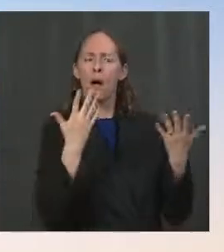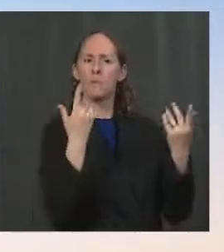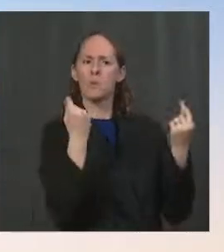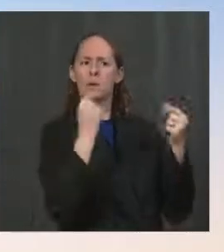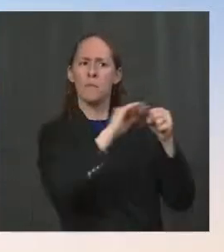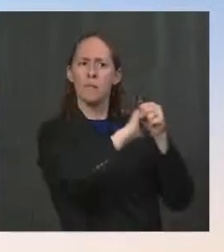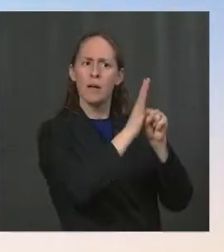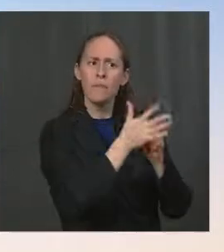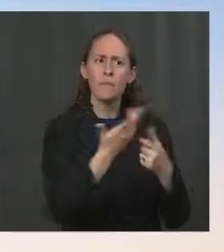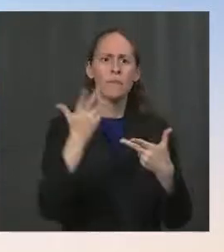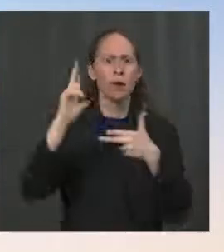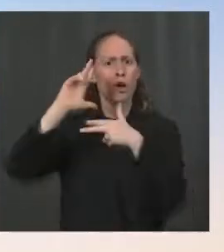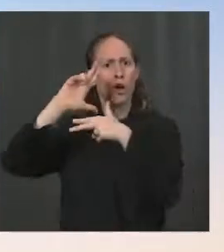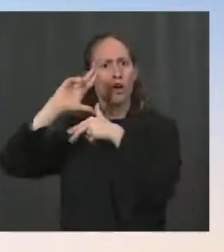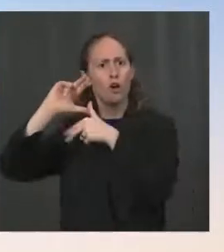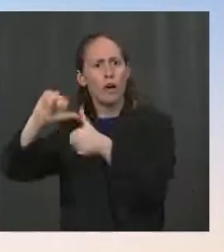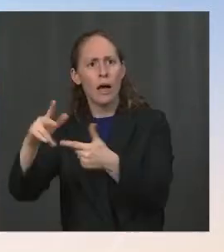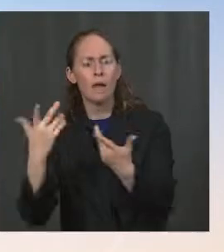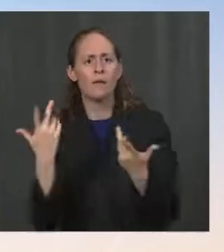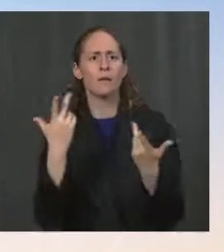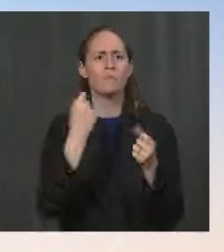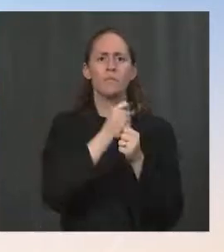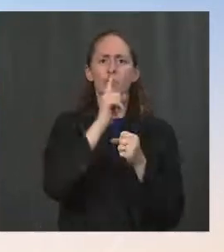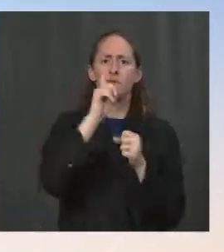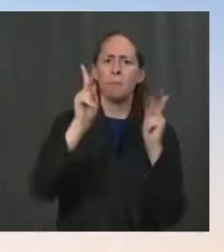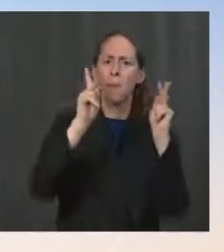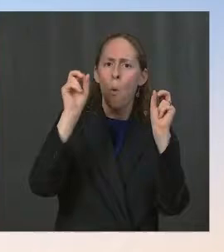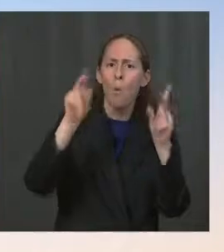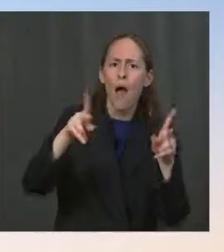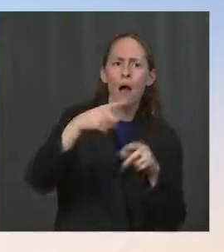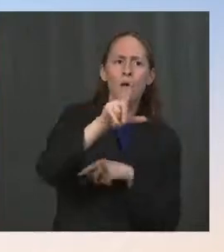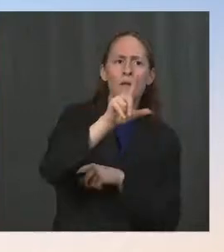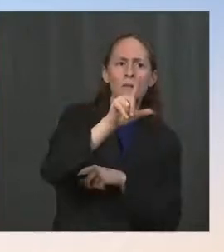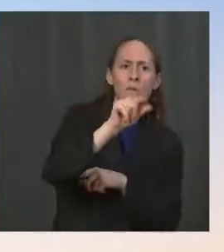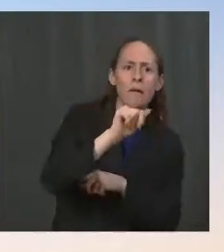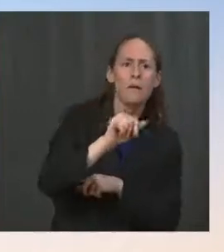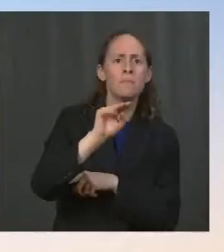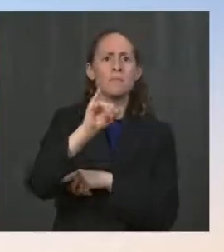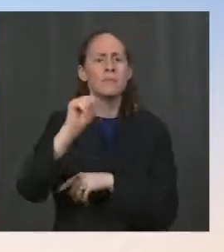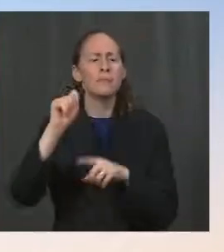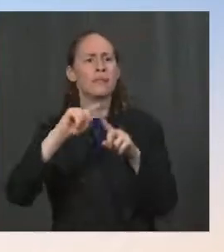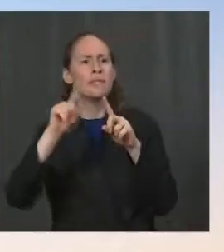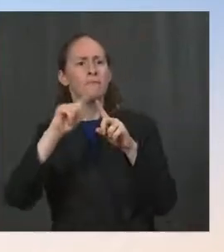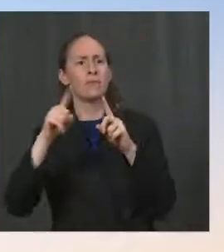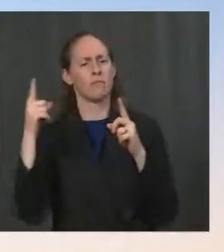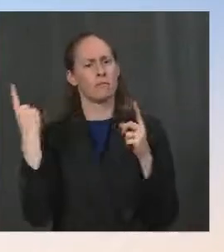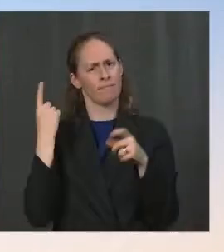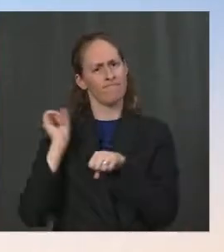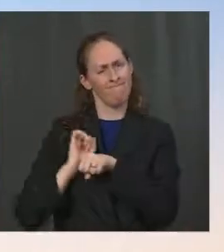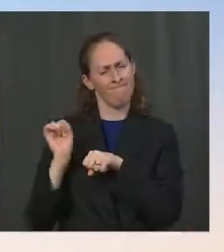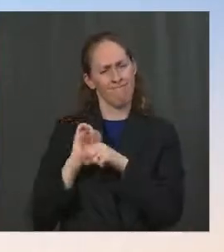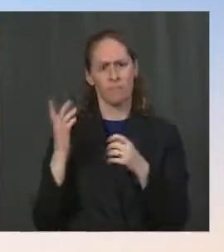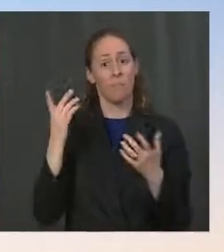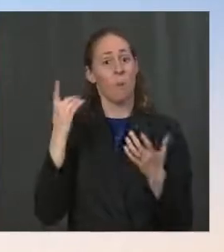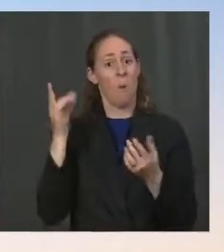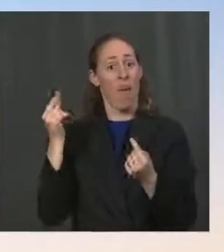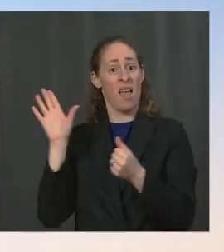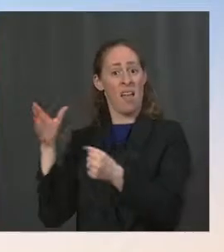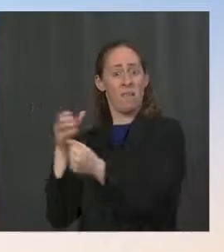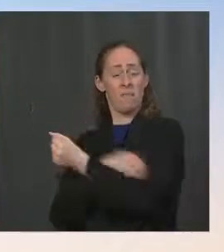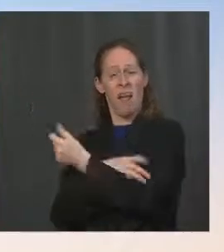that people in Louisiana and Mississippi and other states in the Gulf Coast know he's doing absolutely everything in his power to make sure they